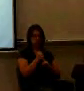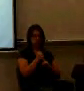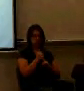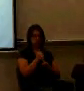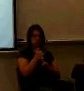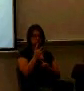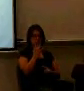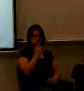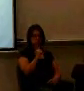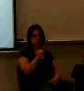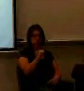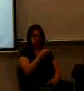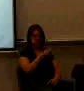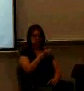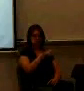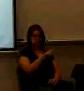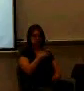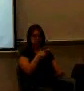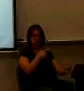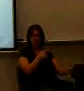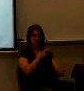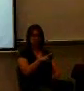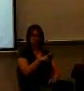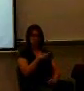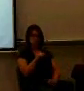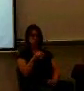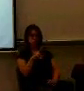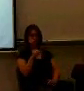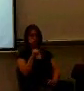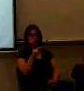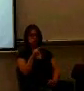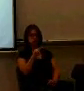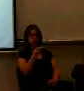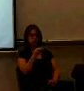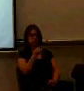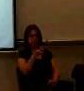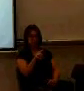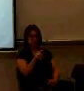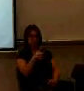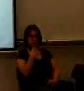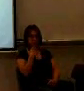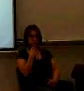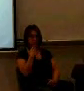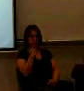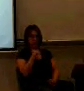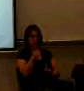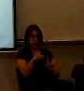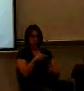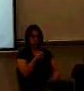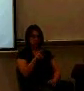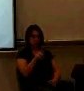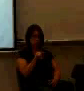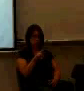Is light attenuated rapidly, or is it transmitted more effectively when it's eutrophic?